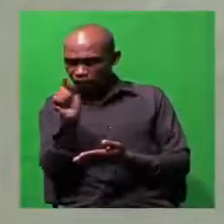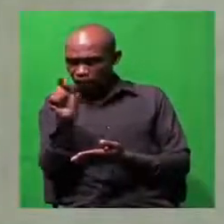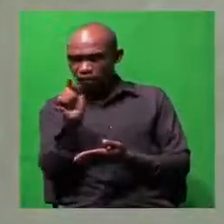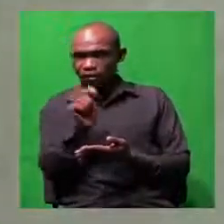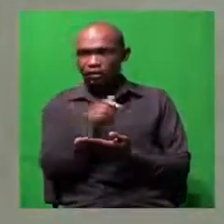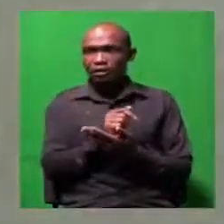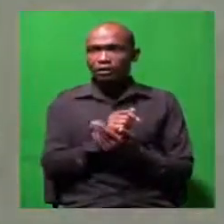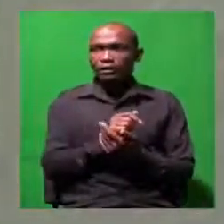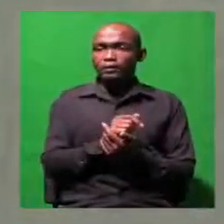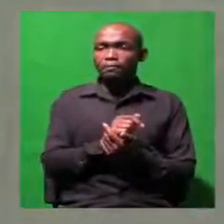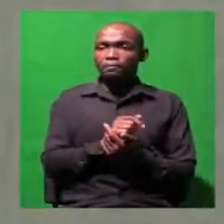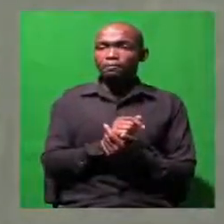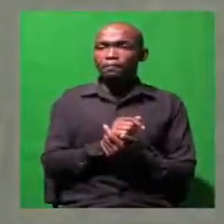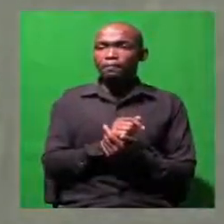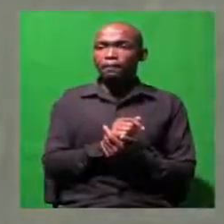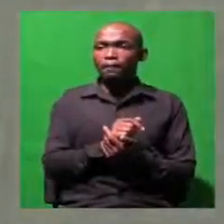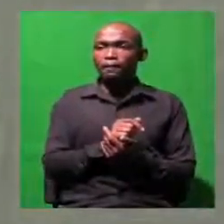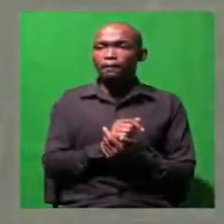This is the